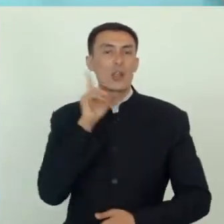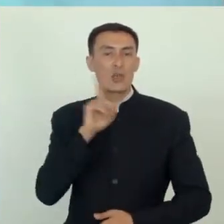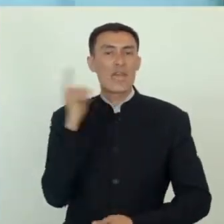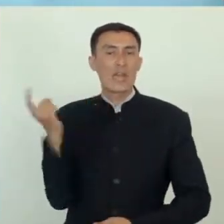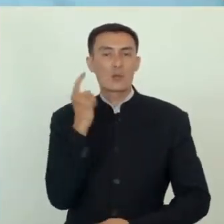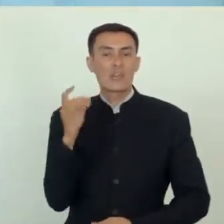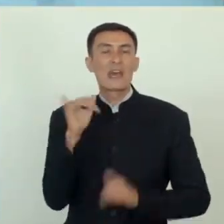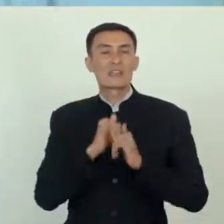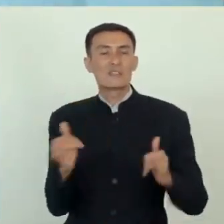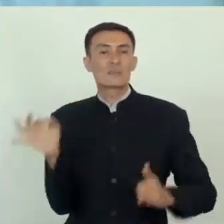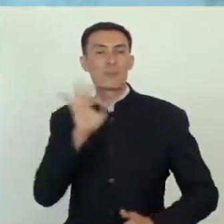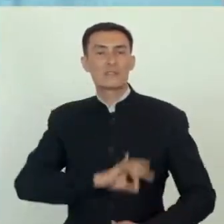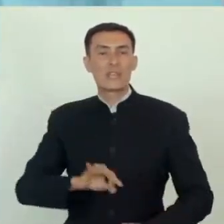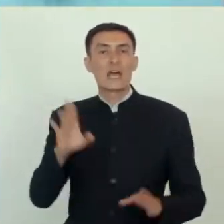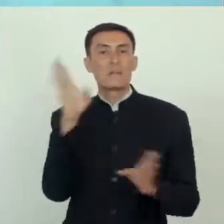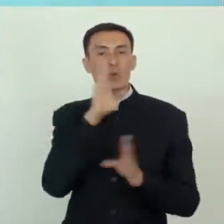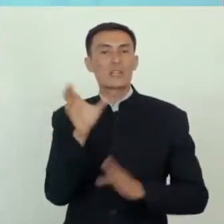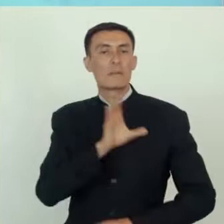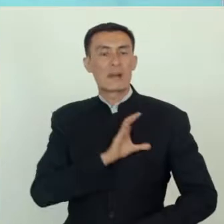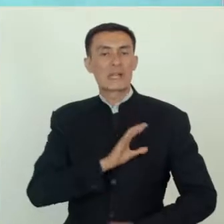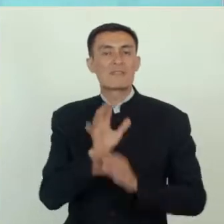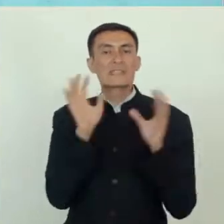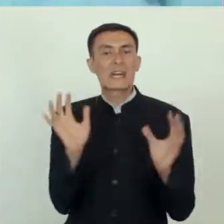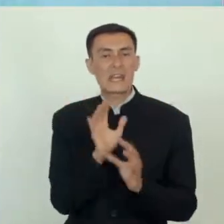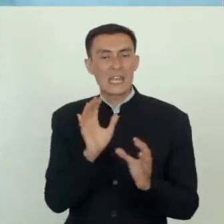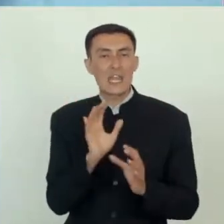to make progress without sacrificing natural